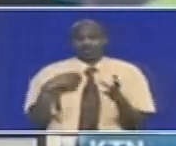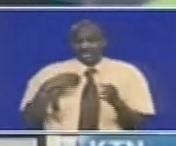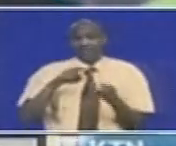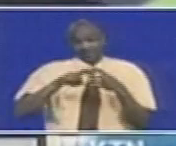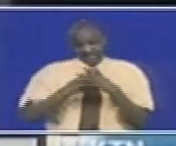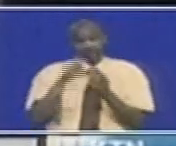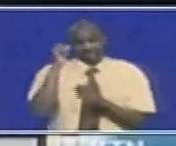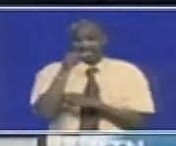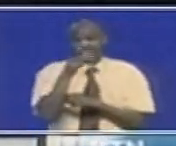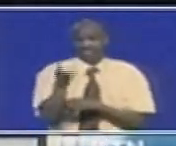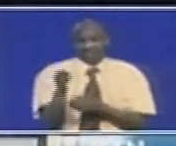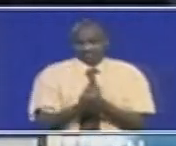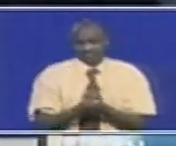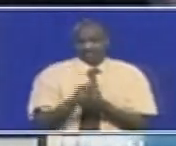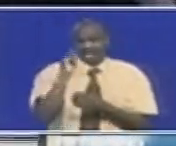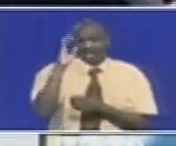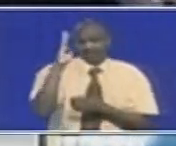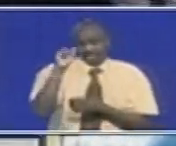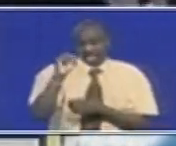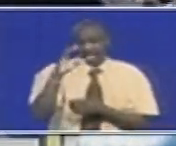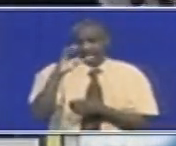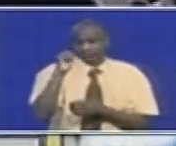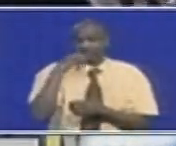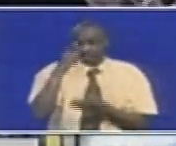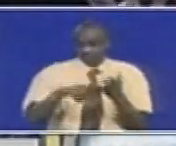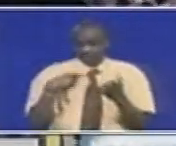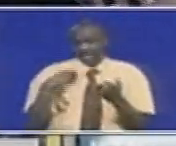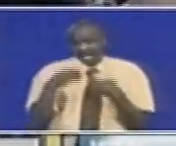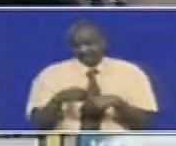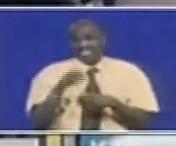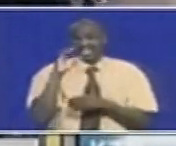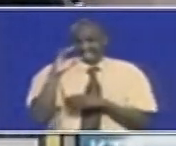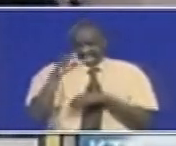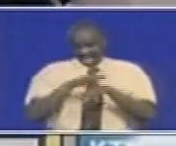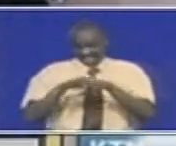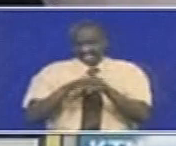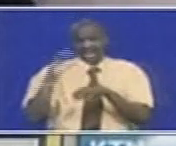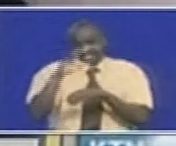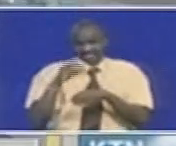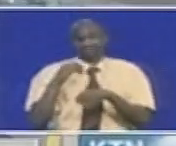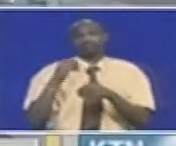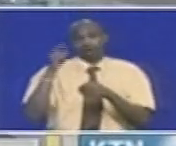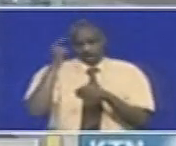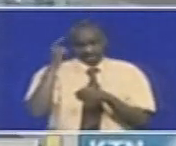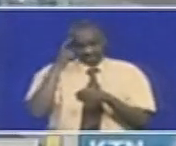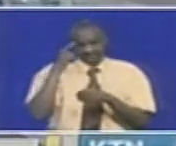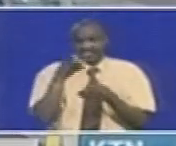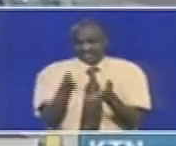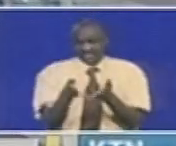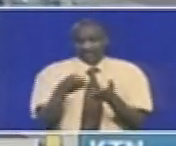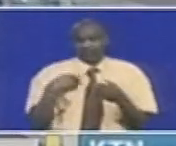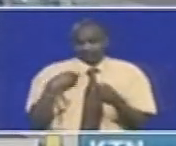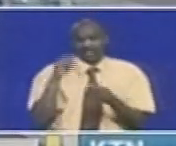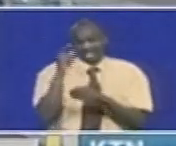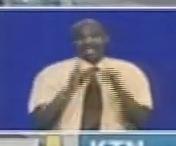understand these things. IBM will host the system in Kenya, making the country Africa's cognitive hub. Which is ironic, given that